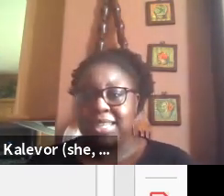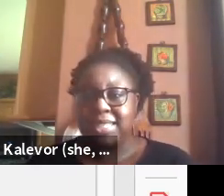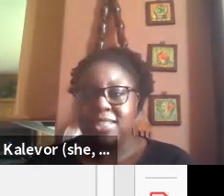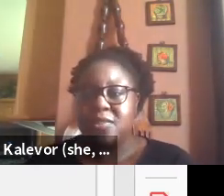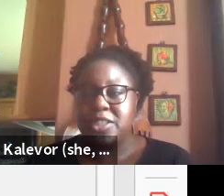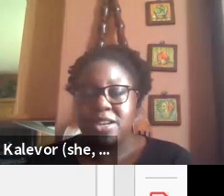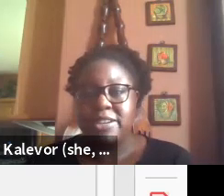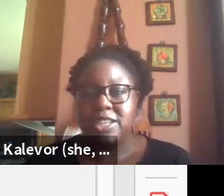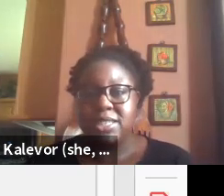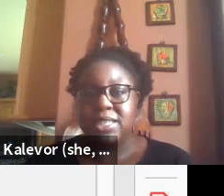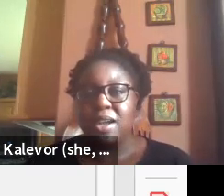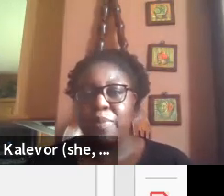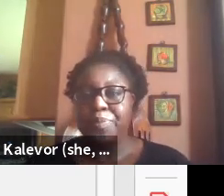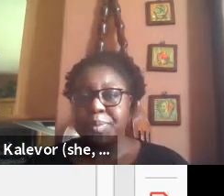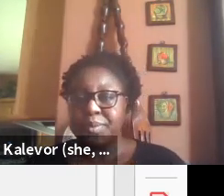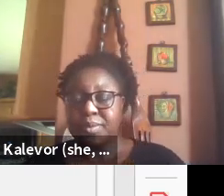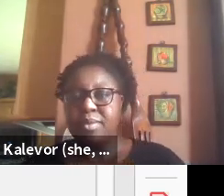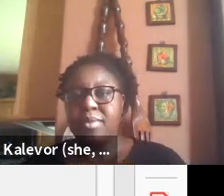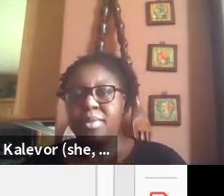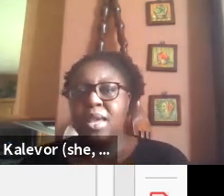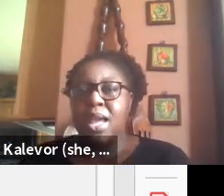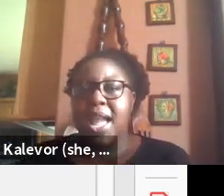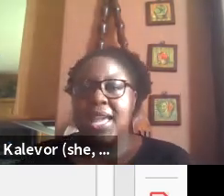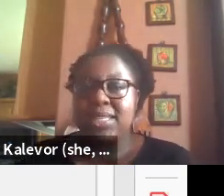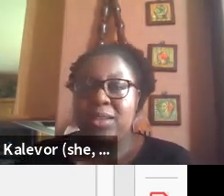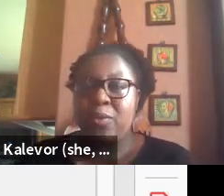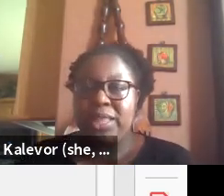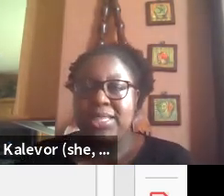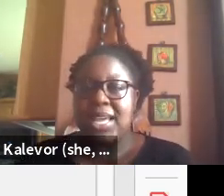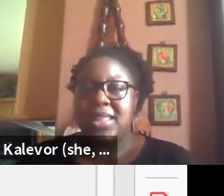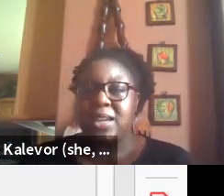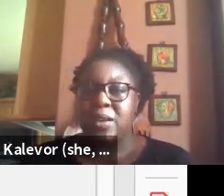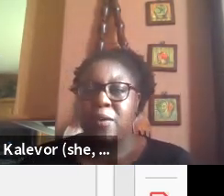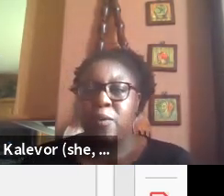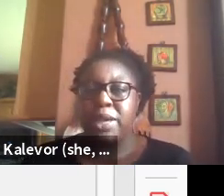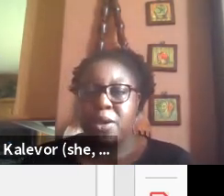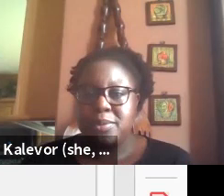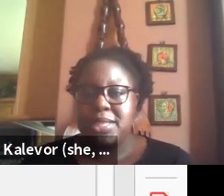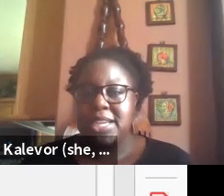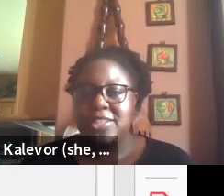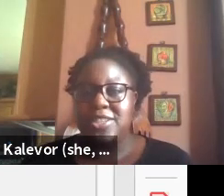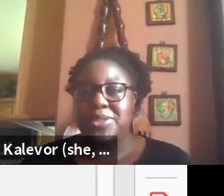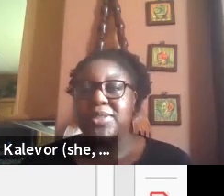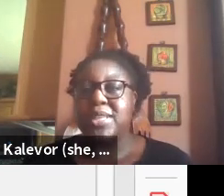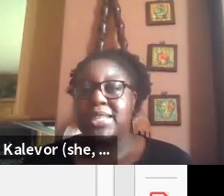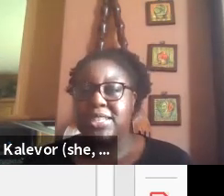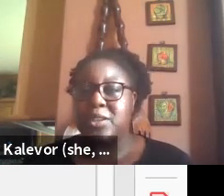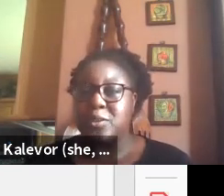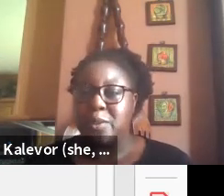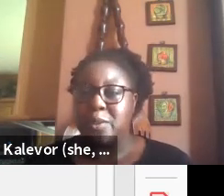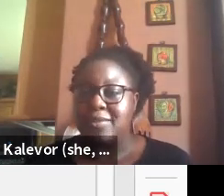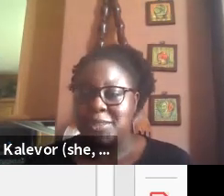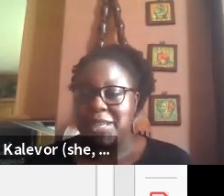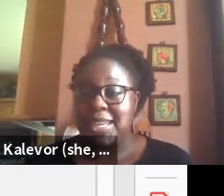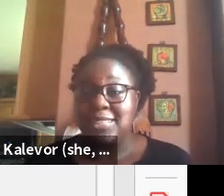they still exist for generations to come. And with this ethic, we hope to introduce a